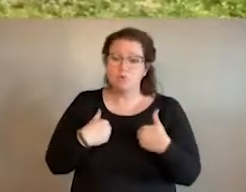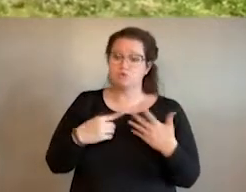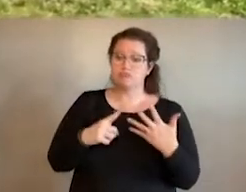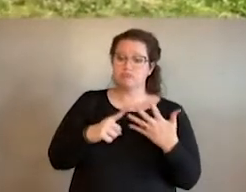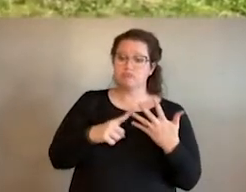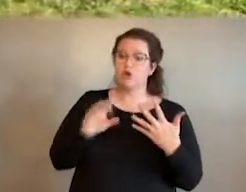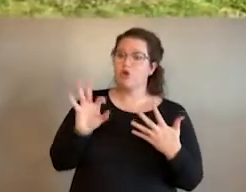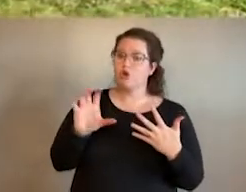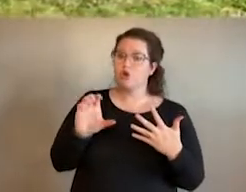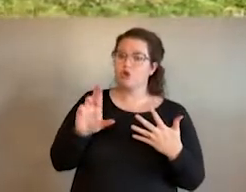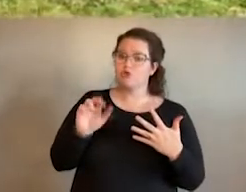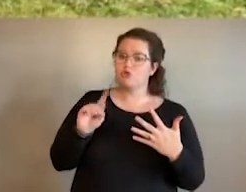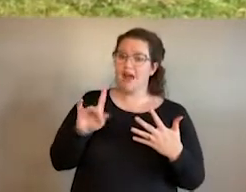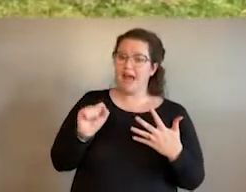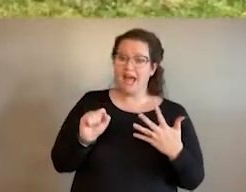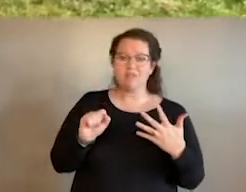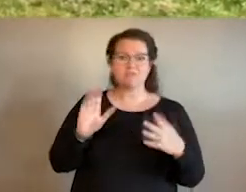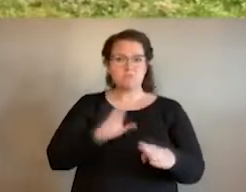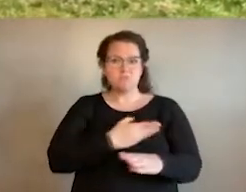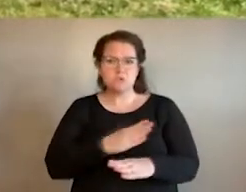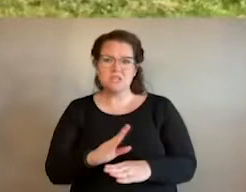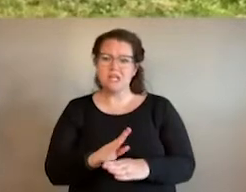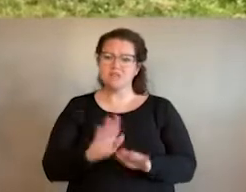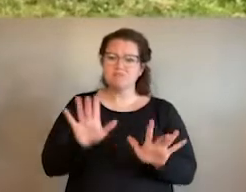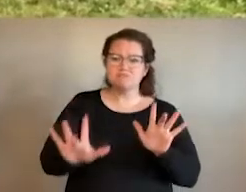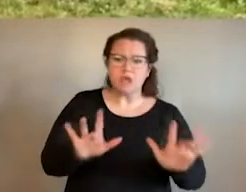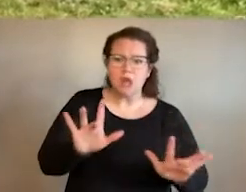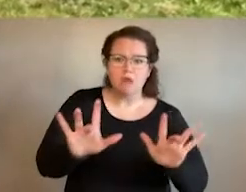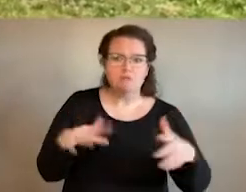of hands-on with exotics. It's a lot of fun.